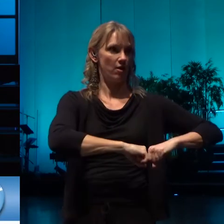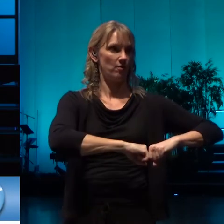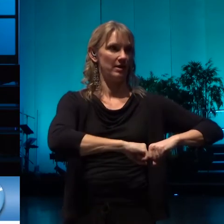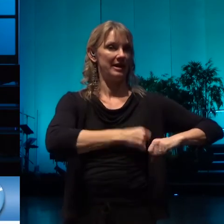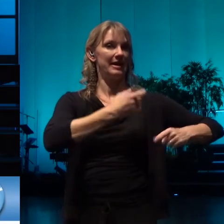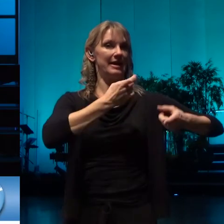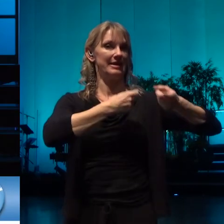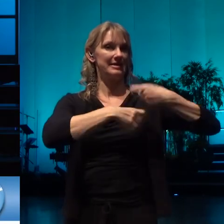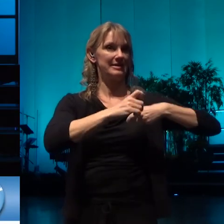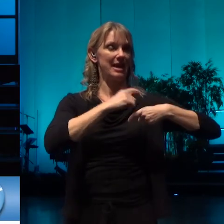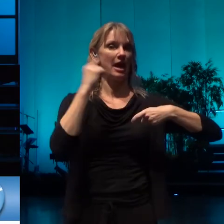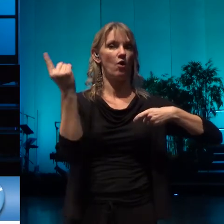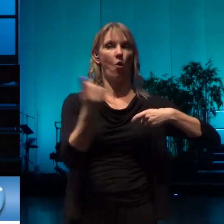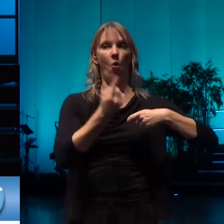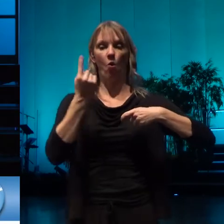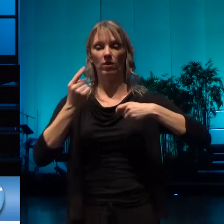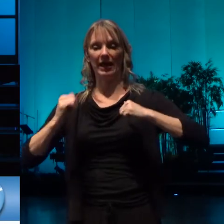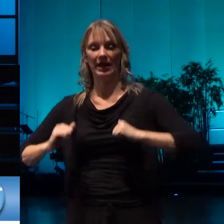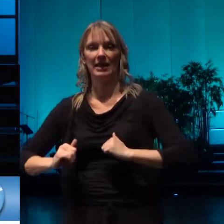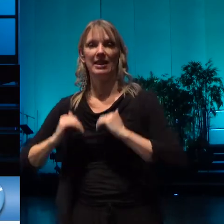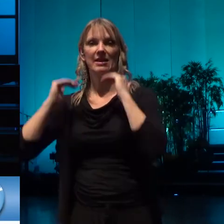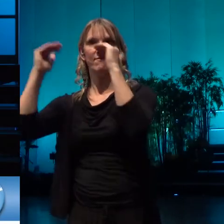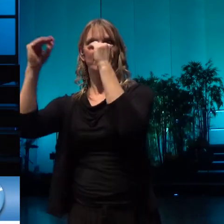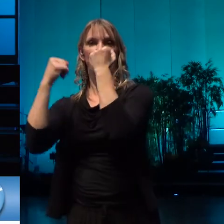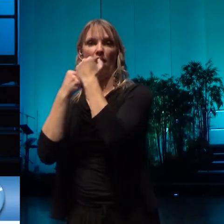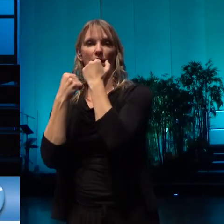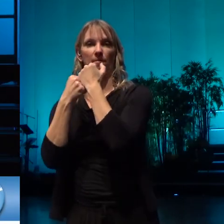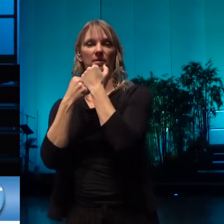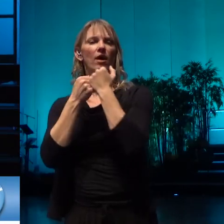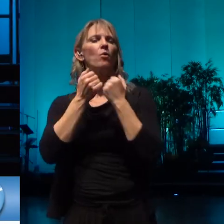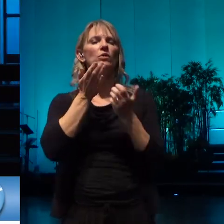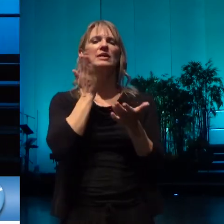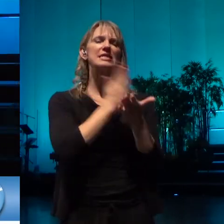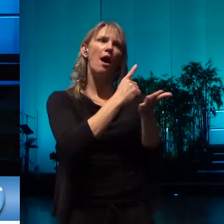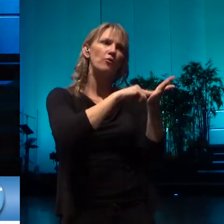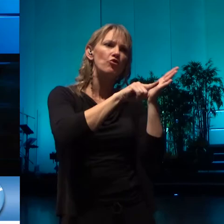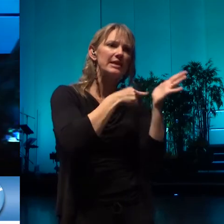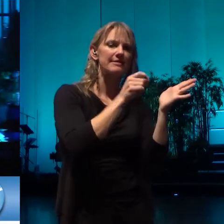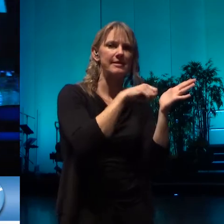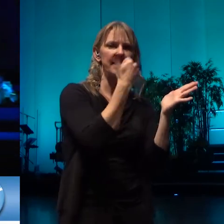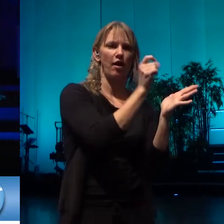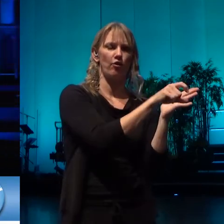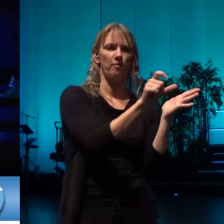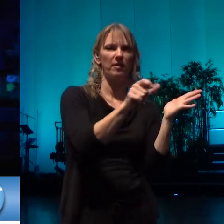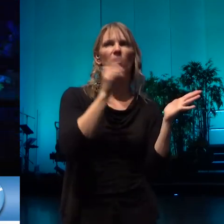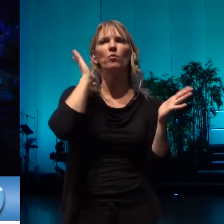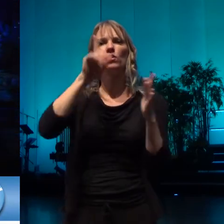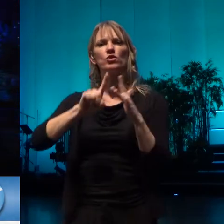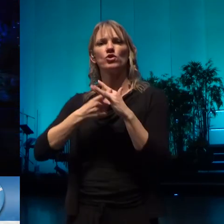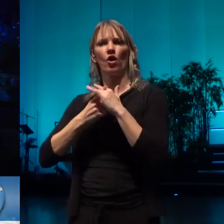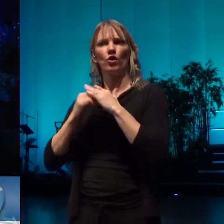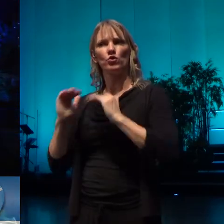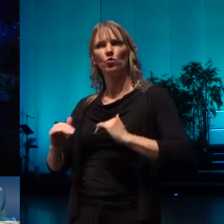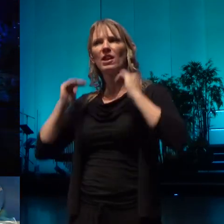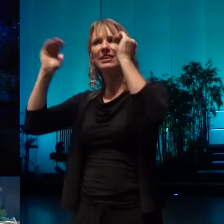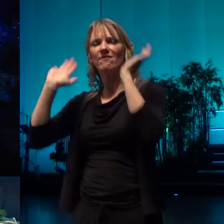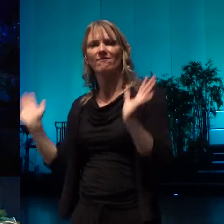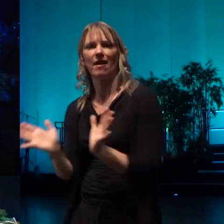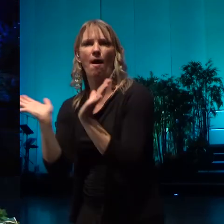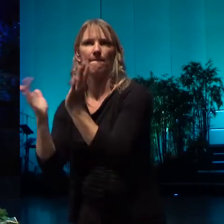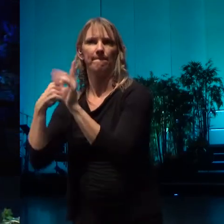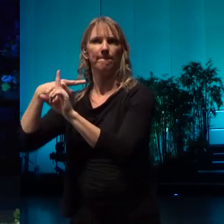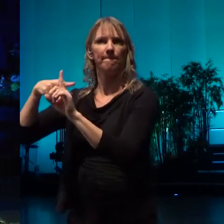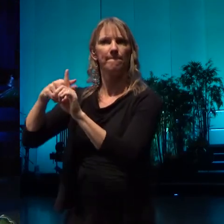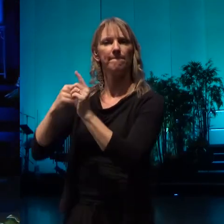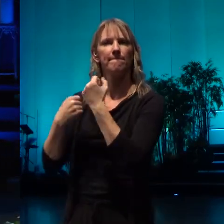lift up. I'm going to stop tearing people down, and I'm going to start lifting up. The